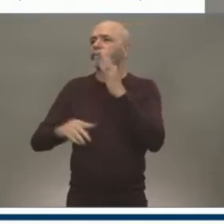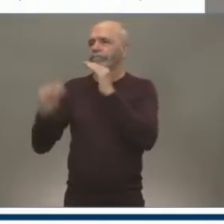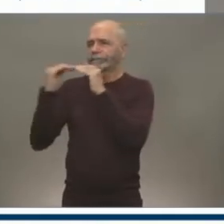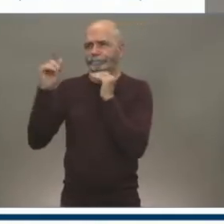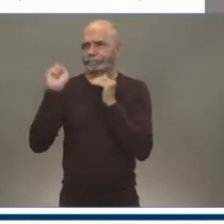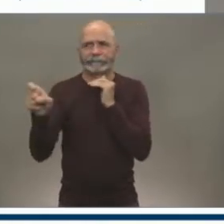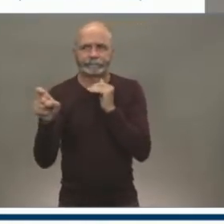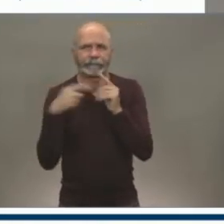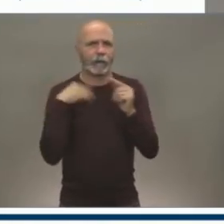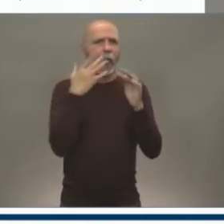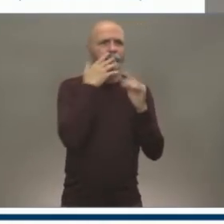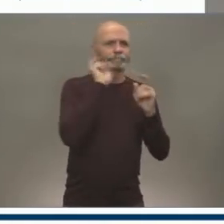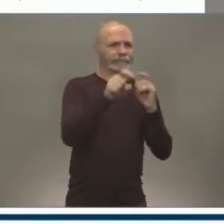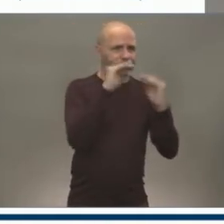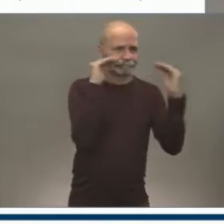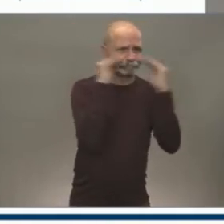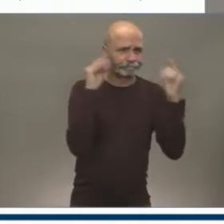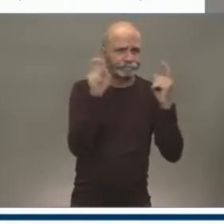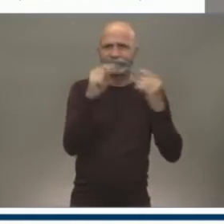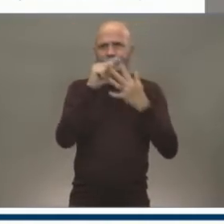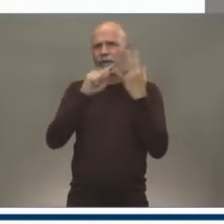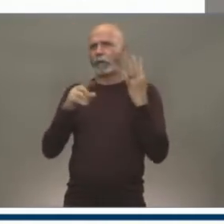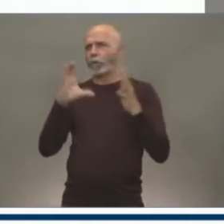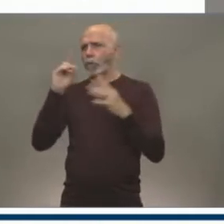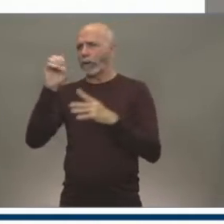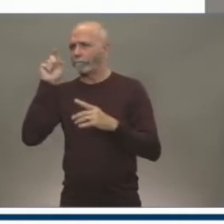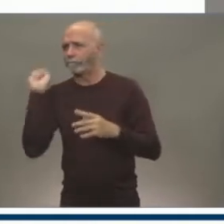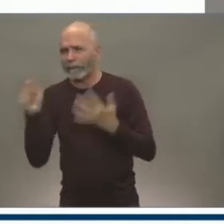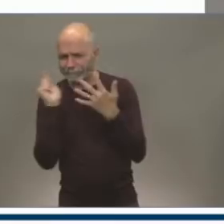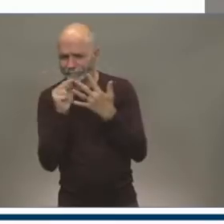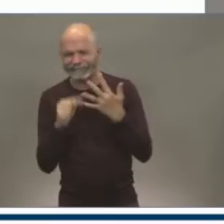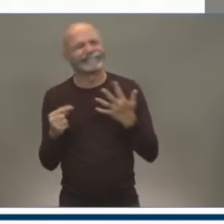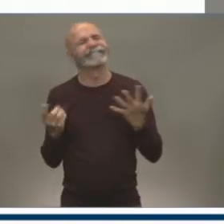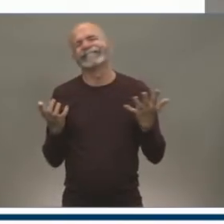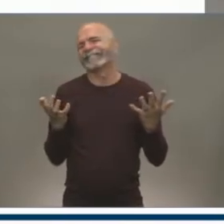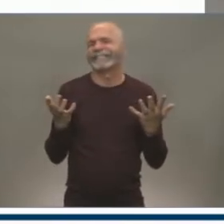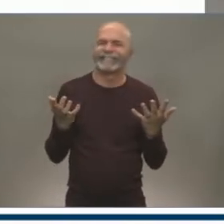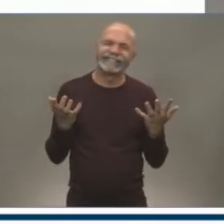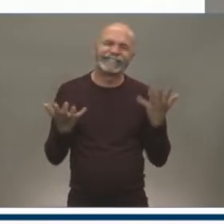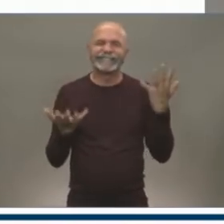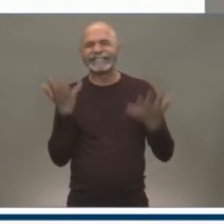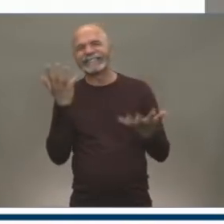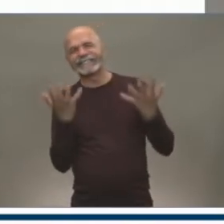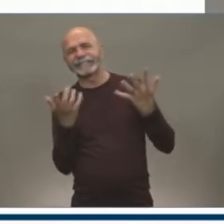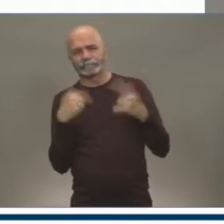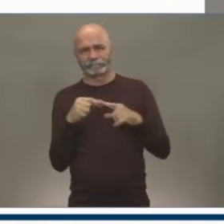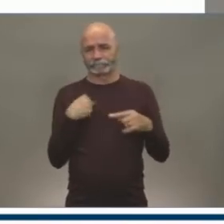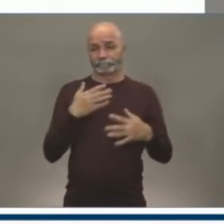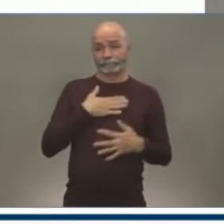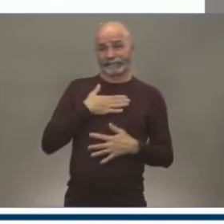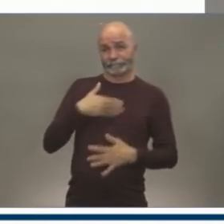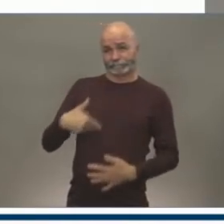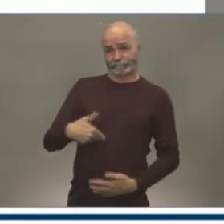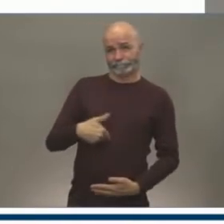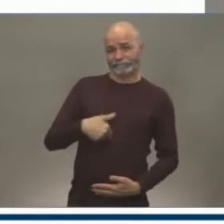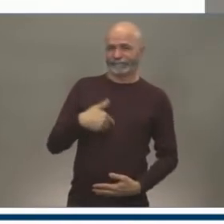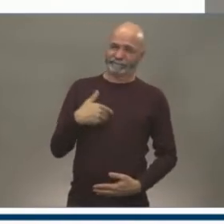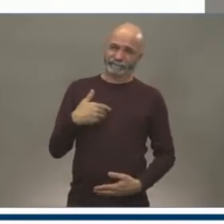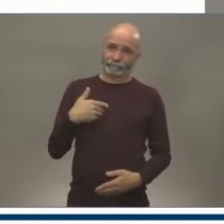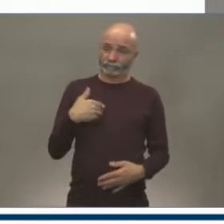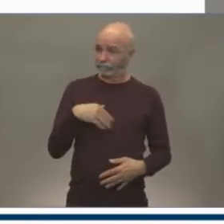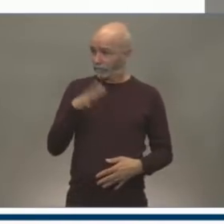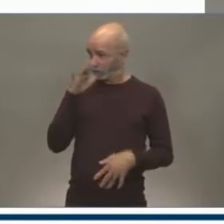following the basic precautions that everybody needs to take. And so I believe we won't be fully consistent, but